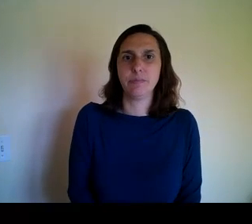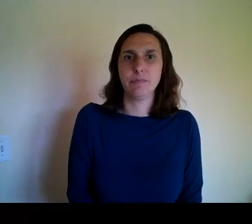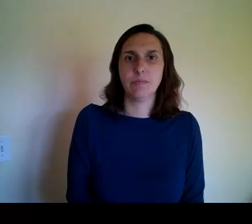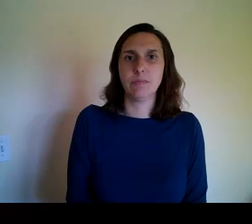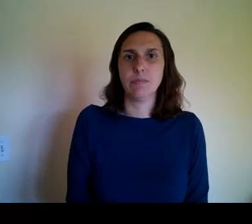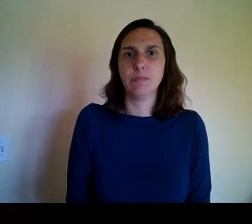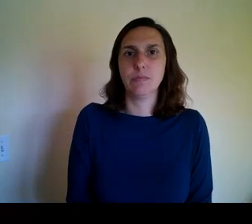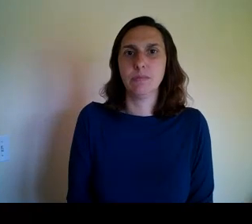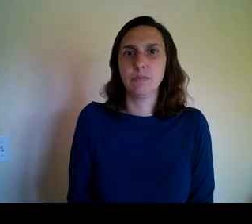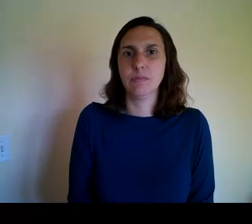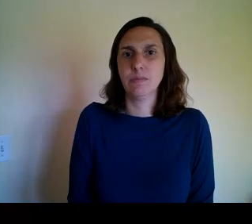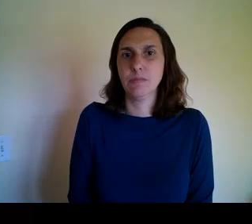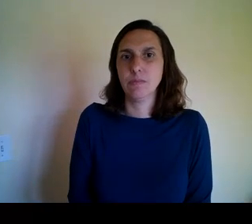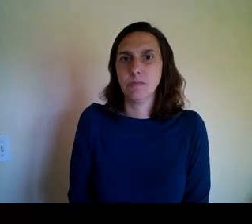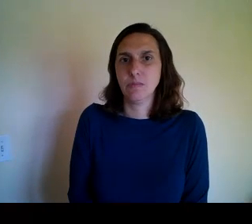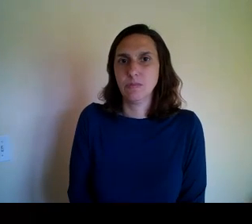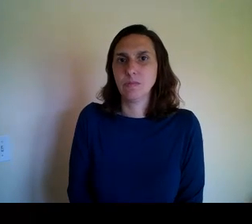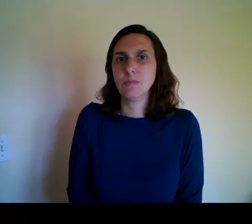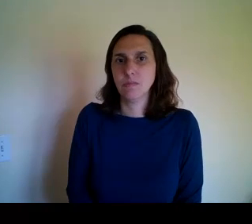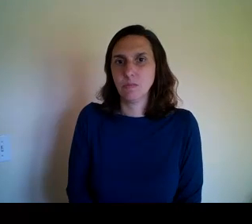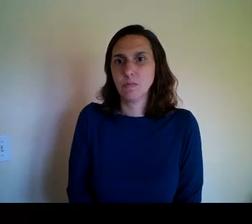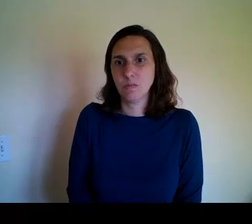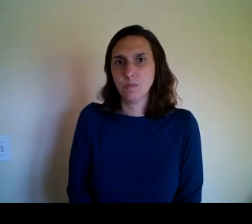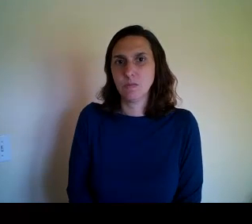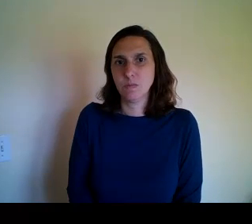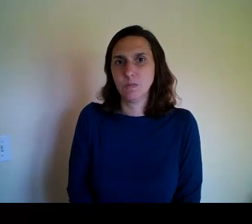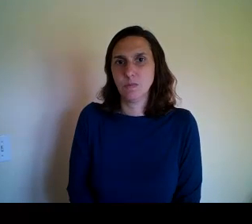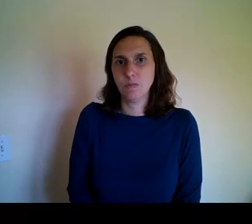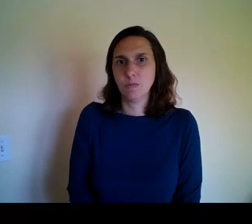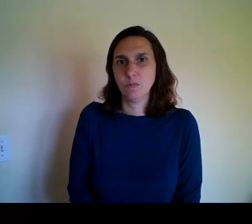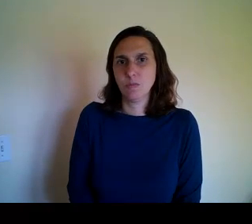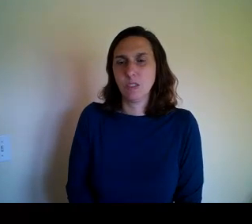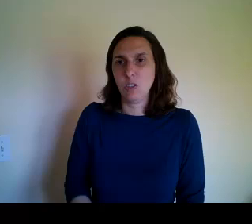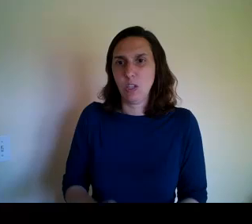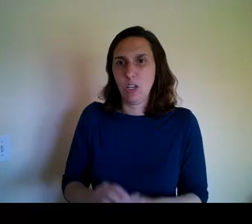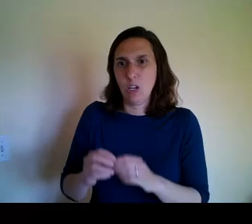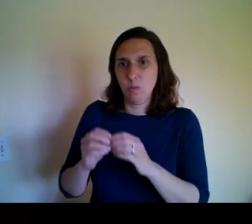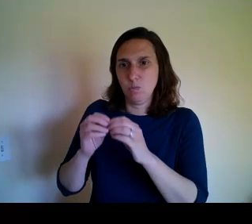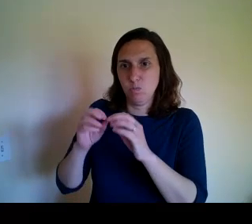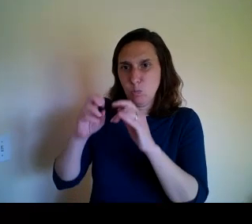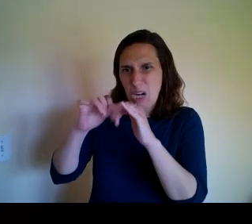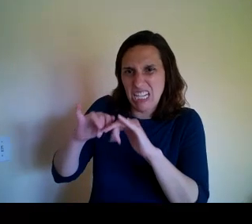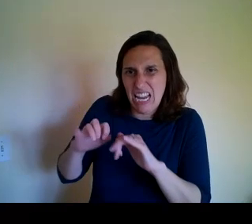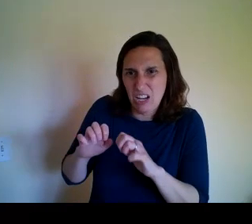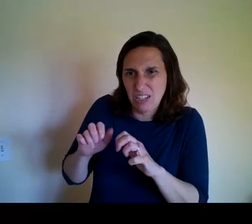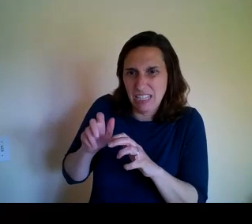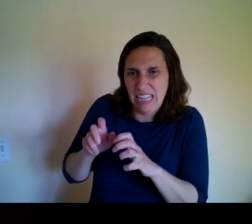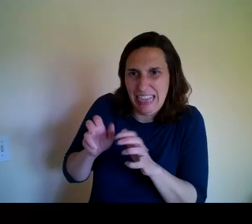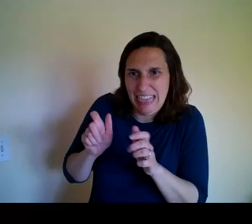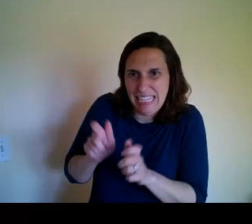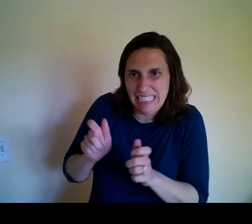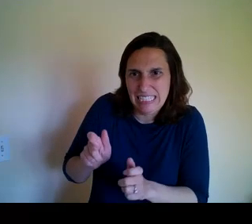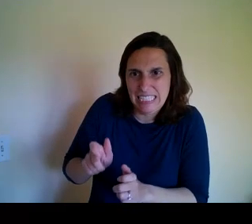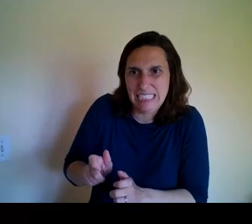And so these will break down into lesser components, so they'll leave the group. And so we'll say